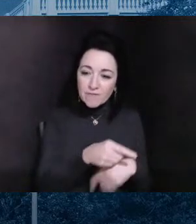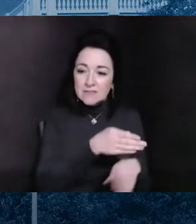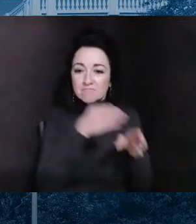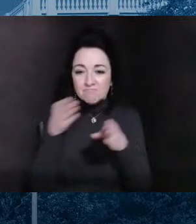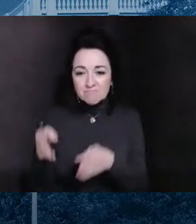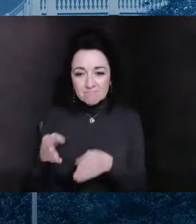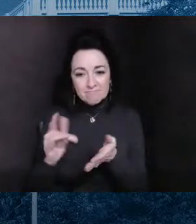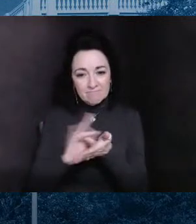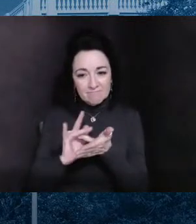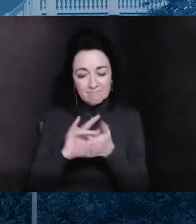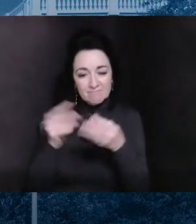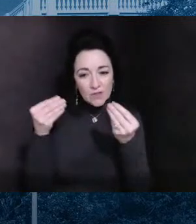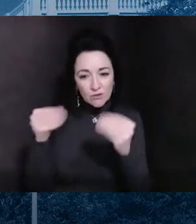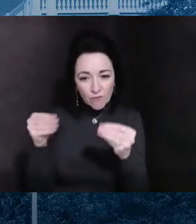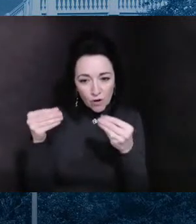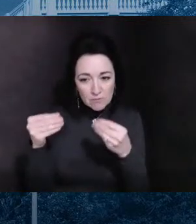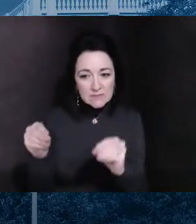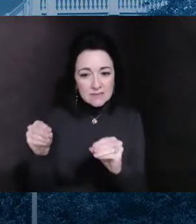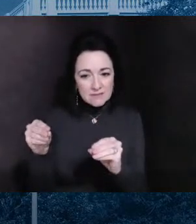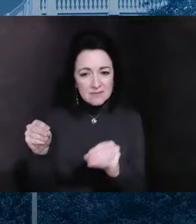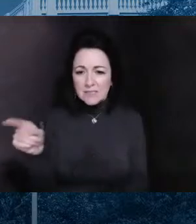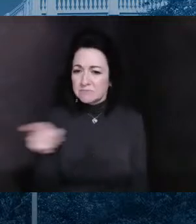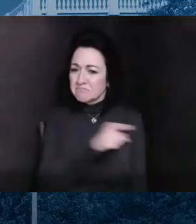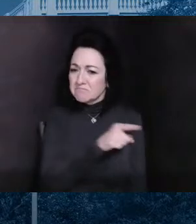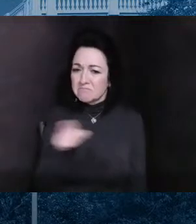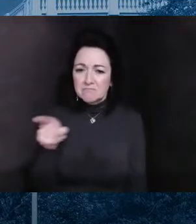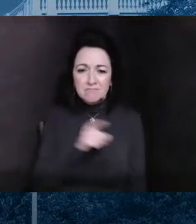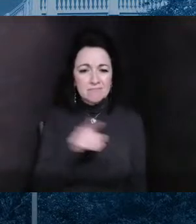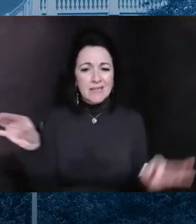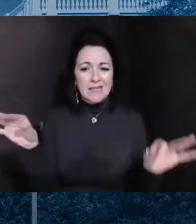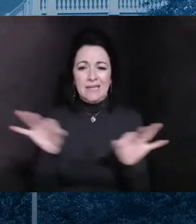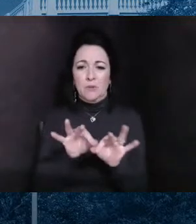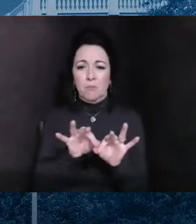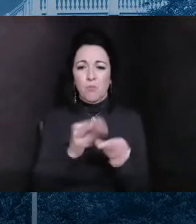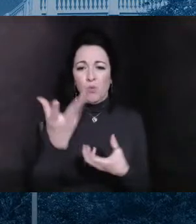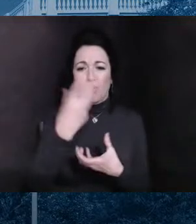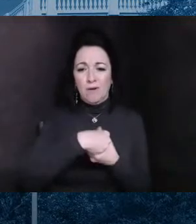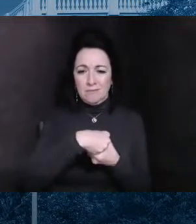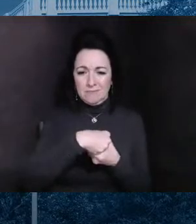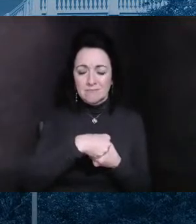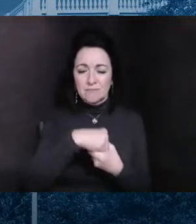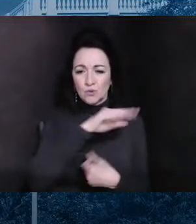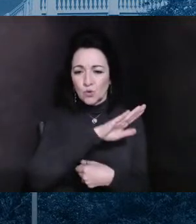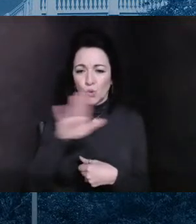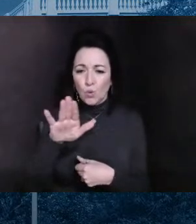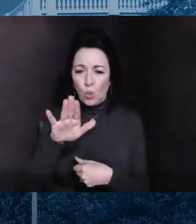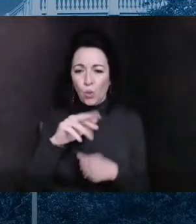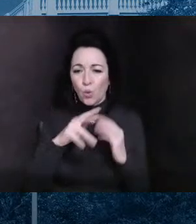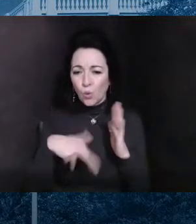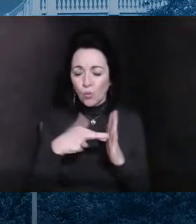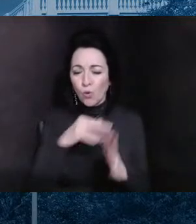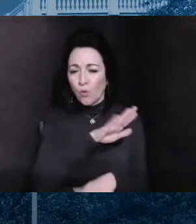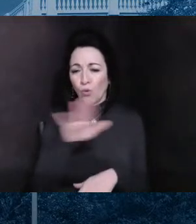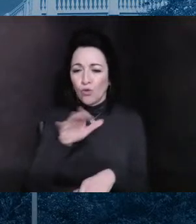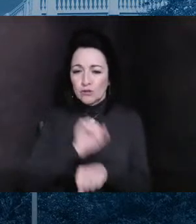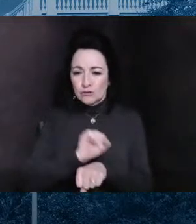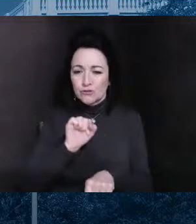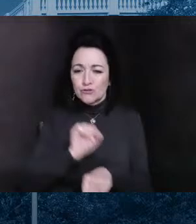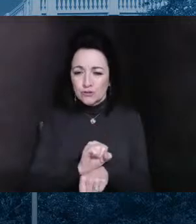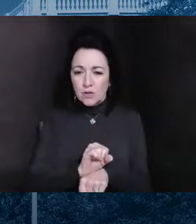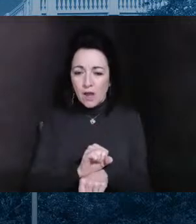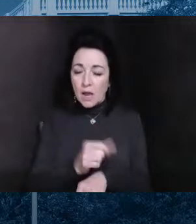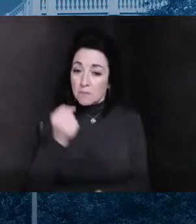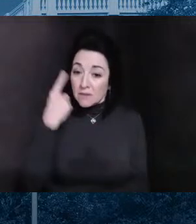critical part of our vaccine infrastructure. And although they've received very little doses to date, as we